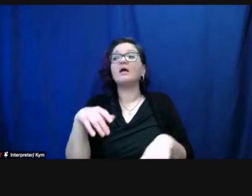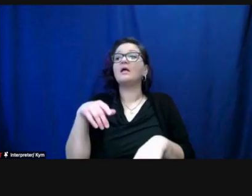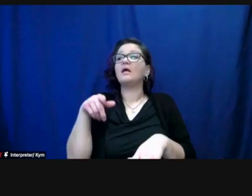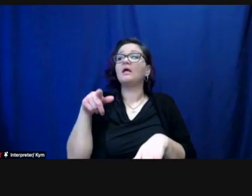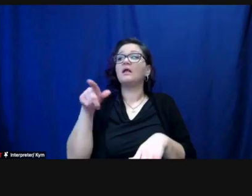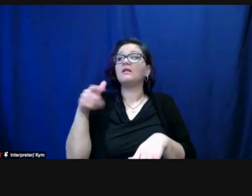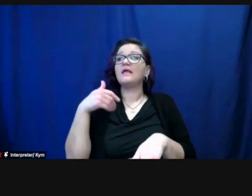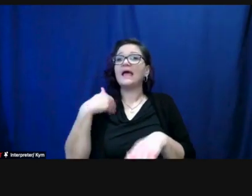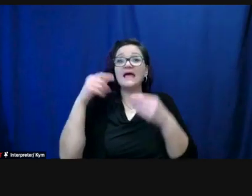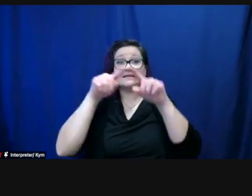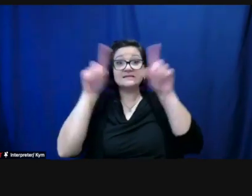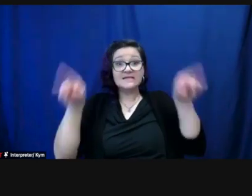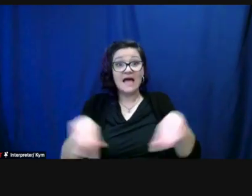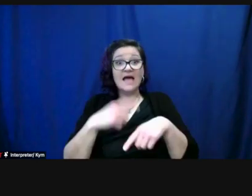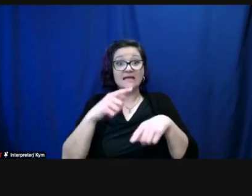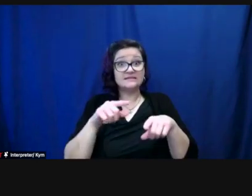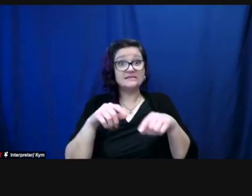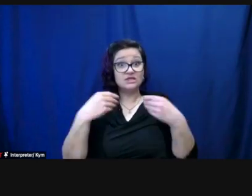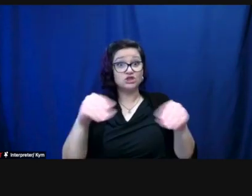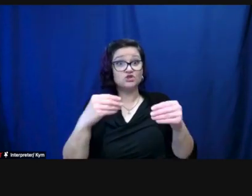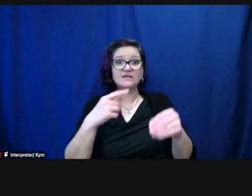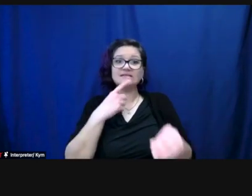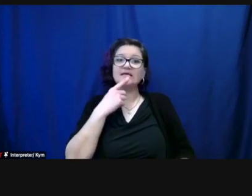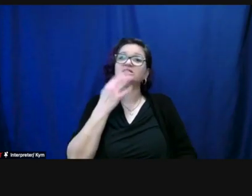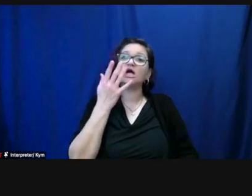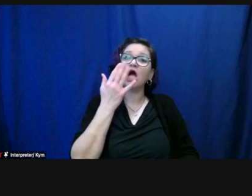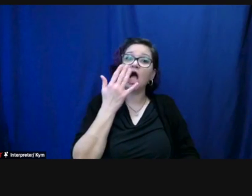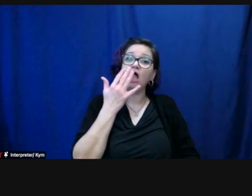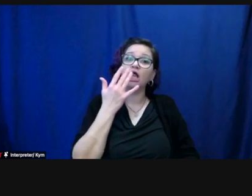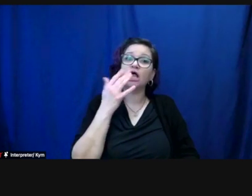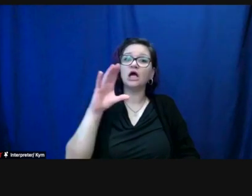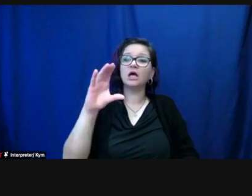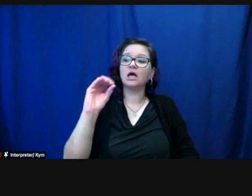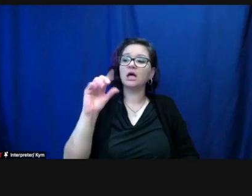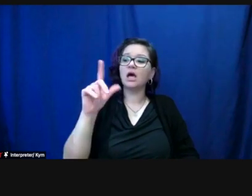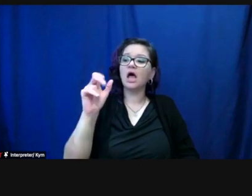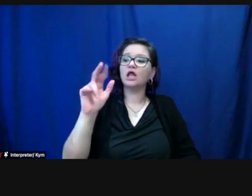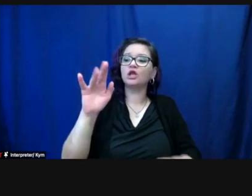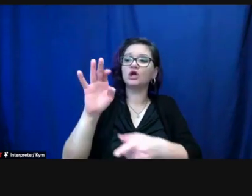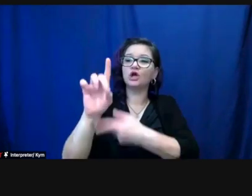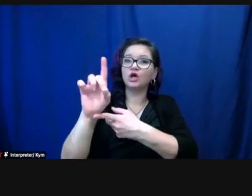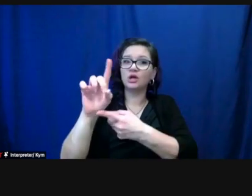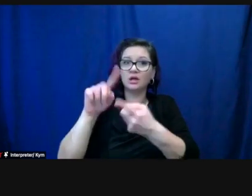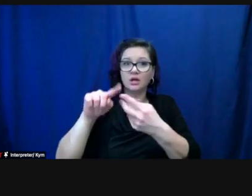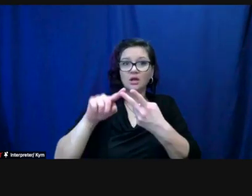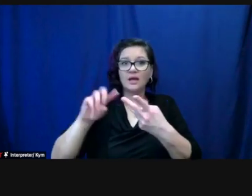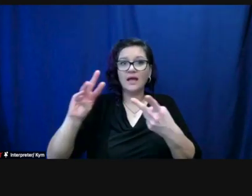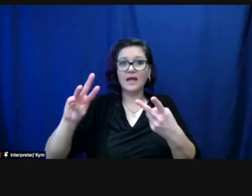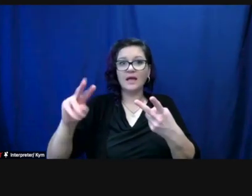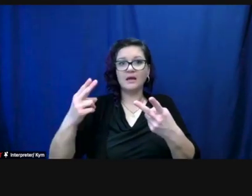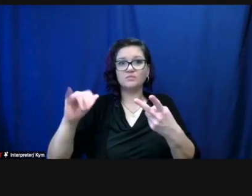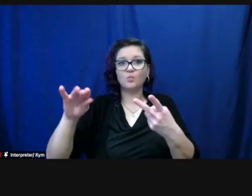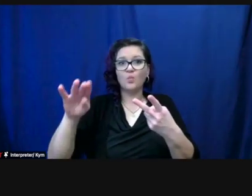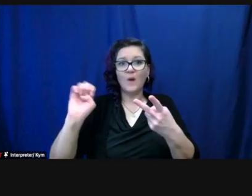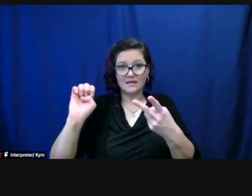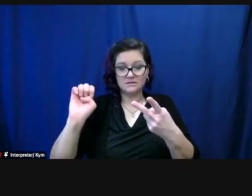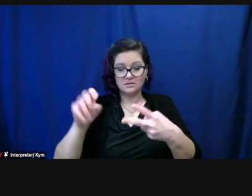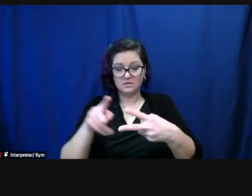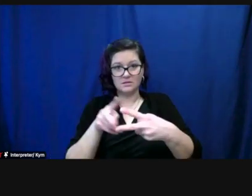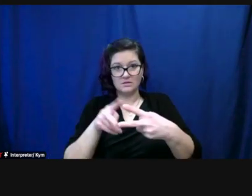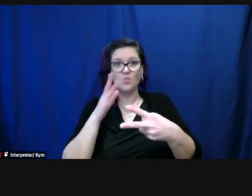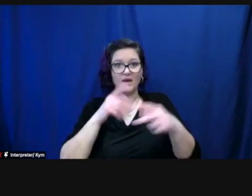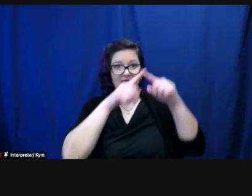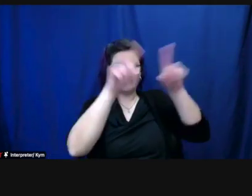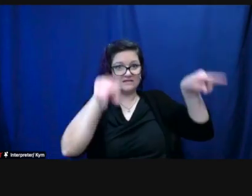five and dime stores that we would go to that said colored and white. And they would have the, at the five and dime, they would